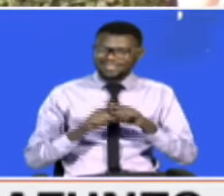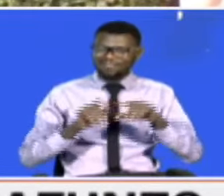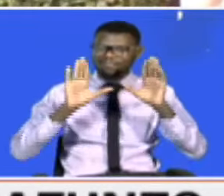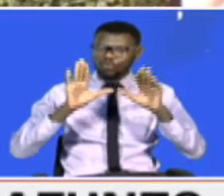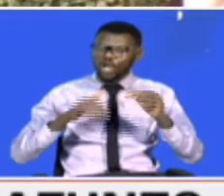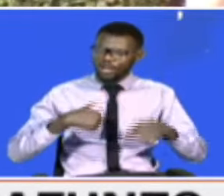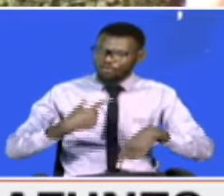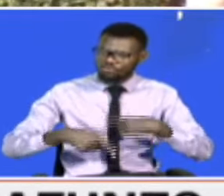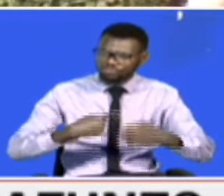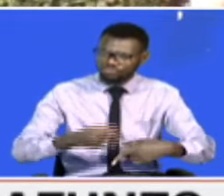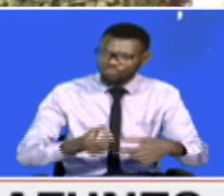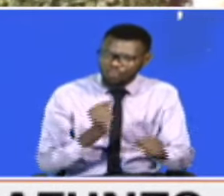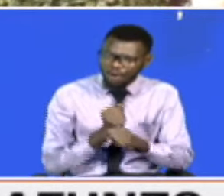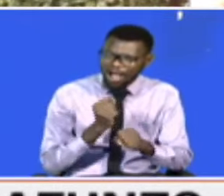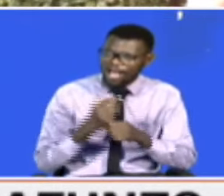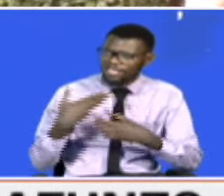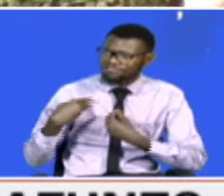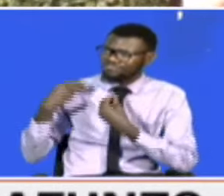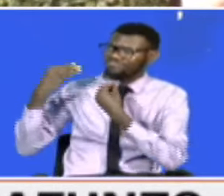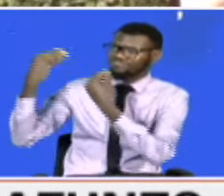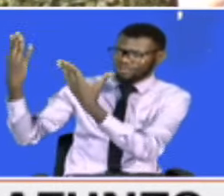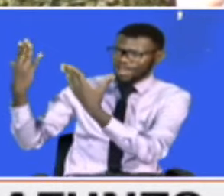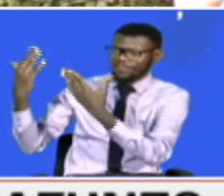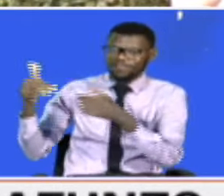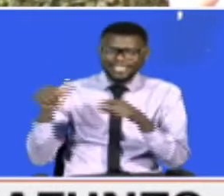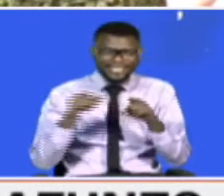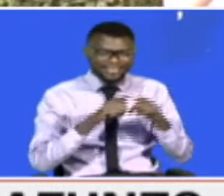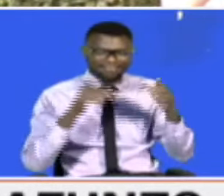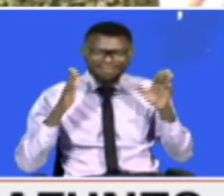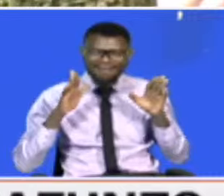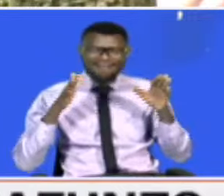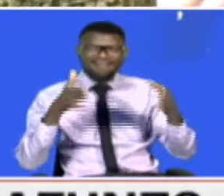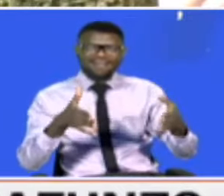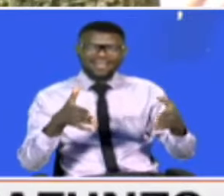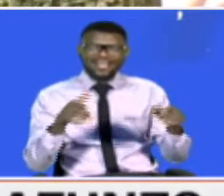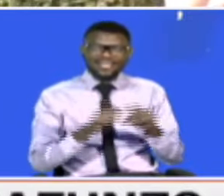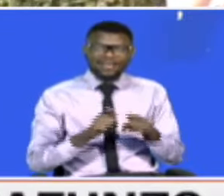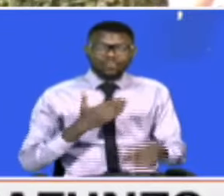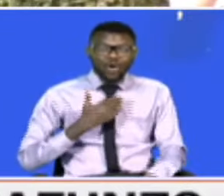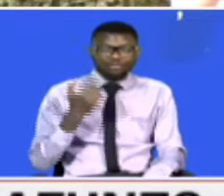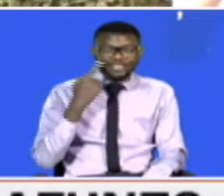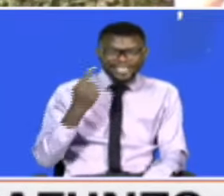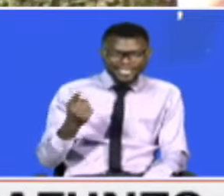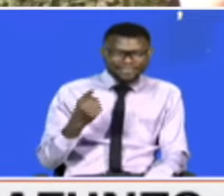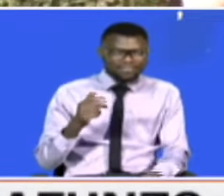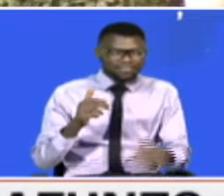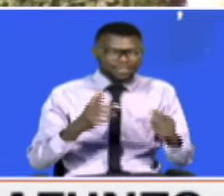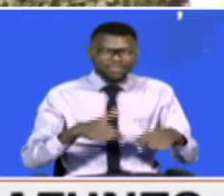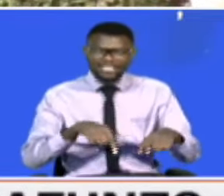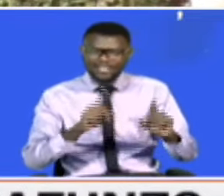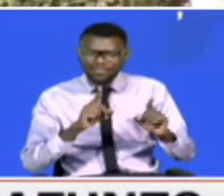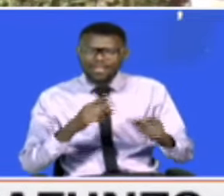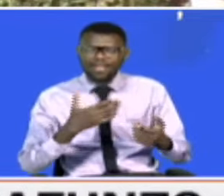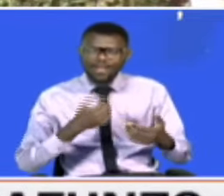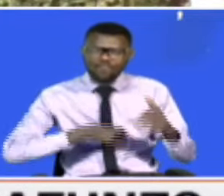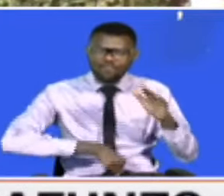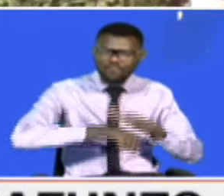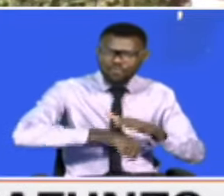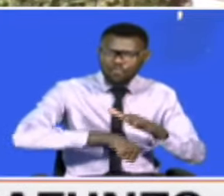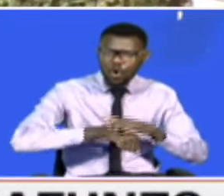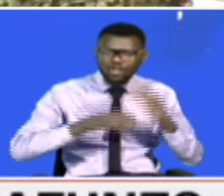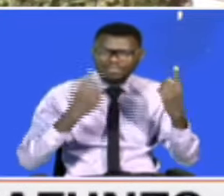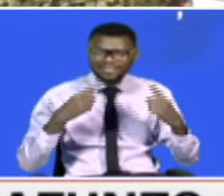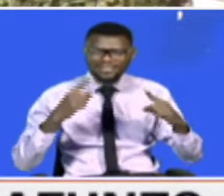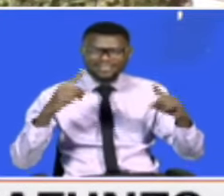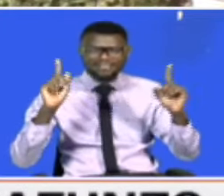of dedication, sacrifice, and commitment. And with that, we will see now the commercialization of football in Kenya